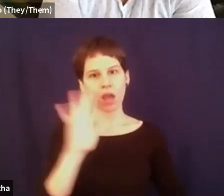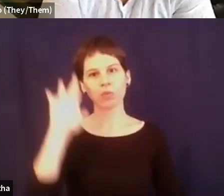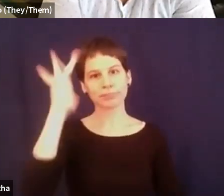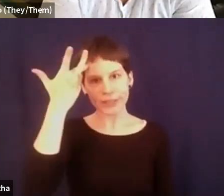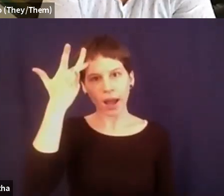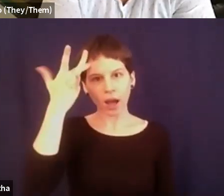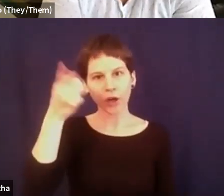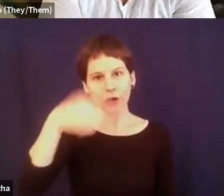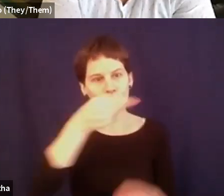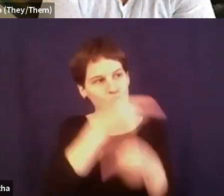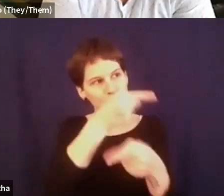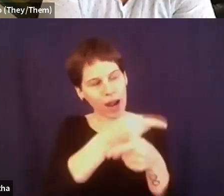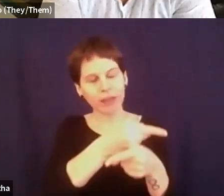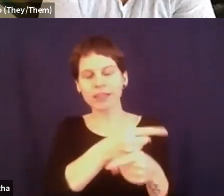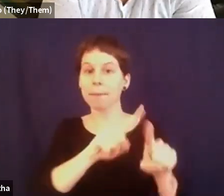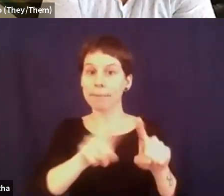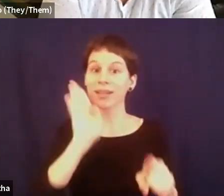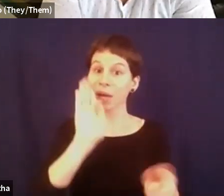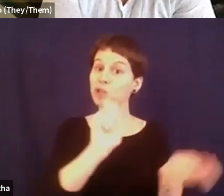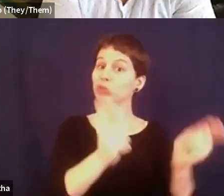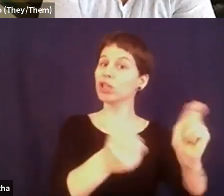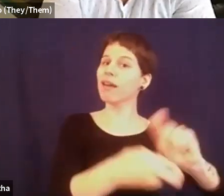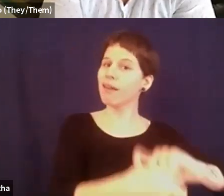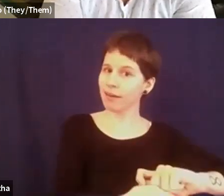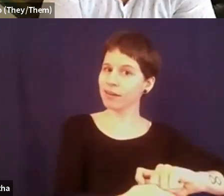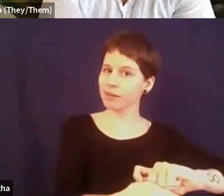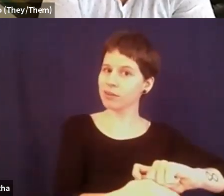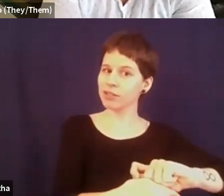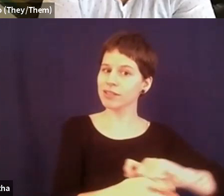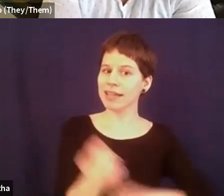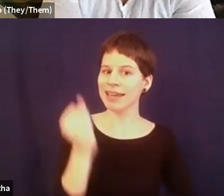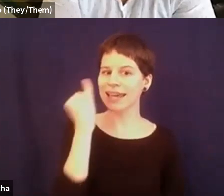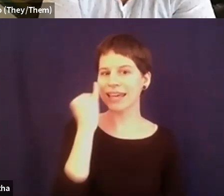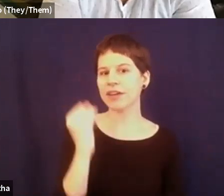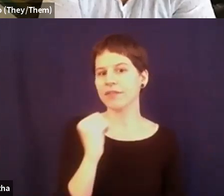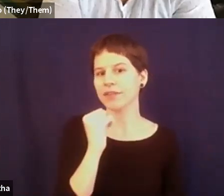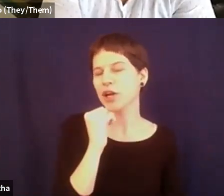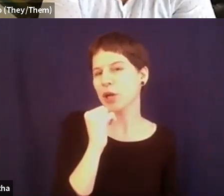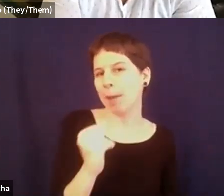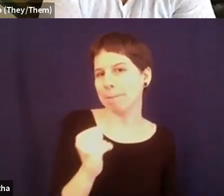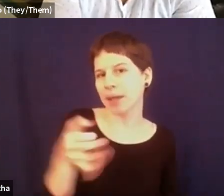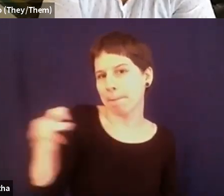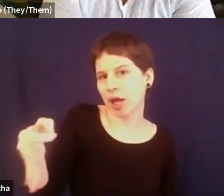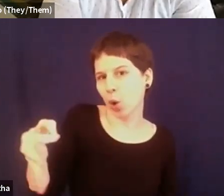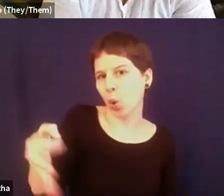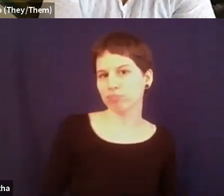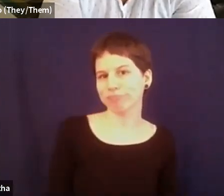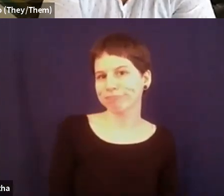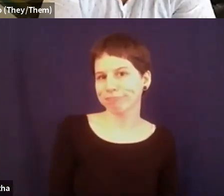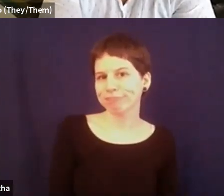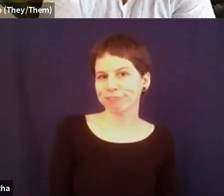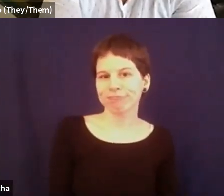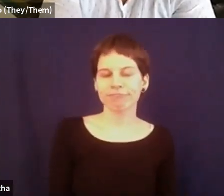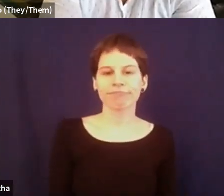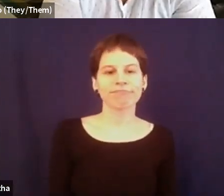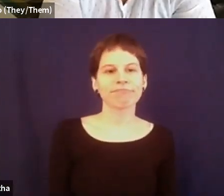them, but they'll change if they're not being a butthole. I had to speak to